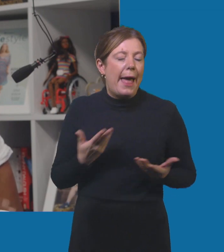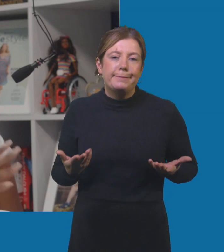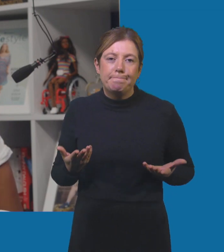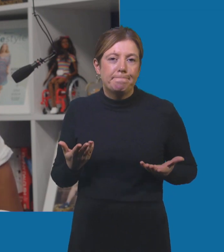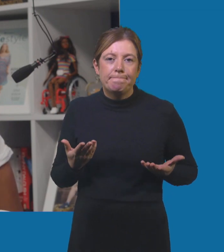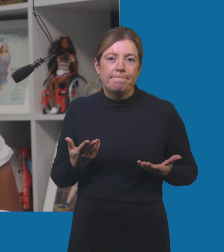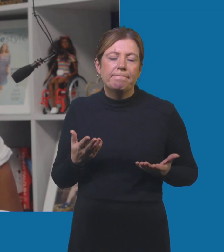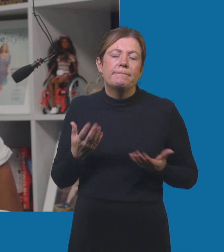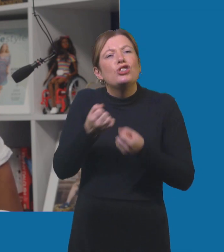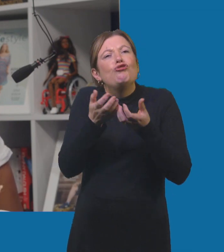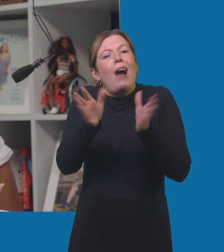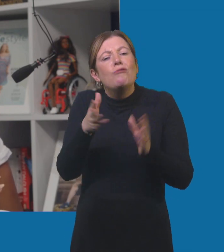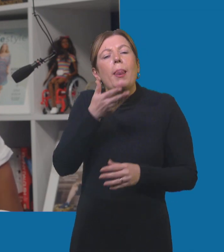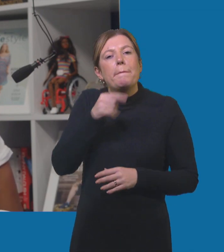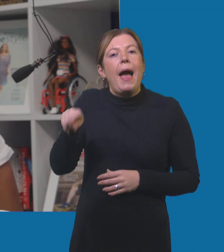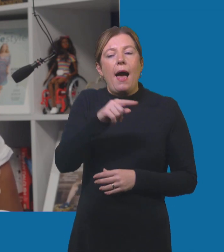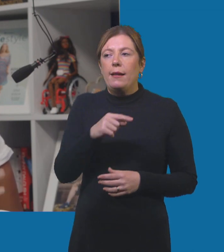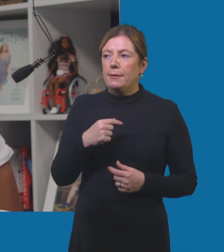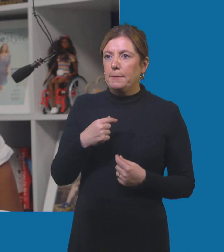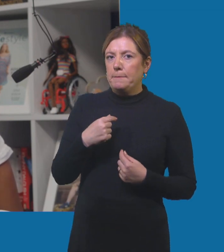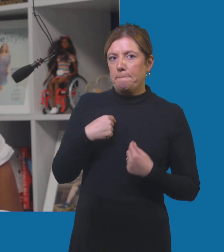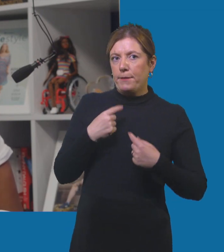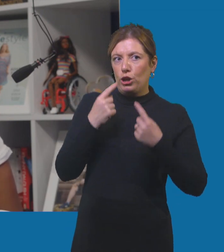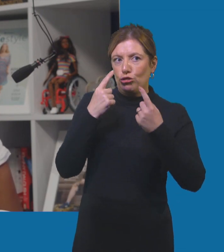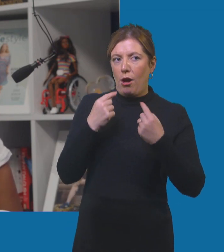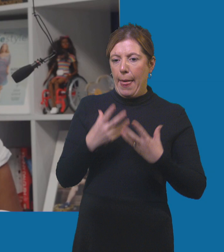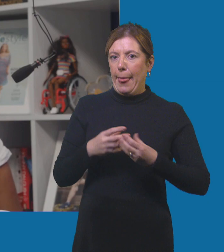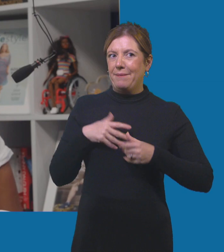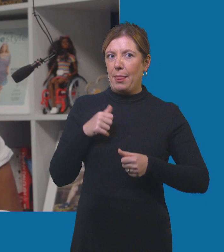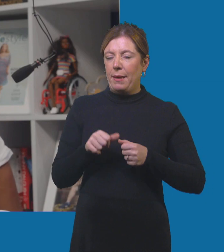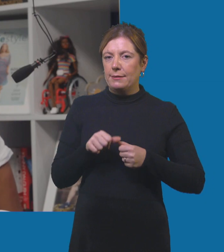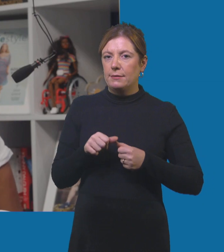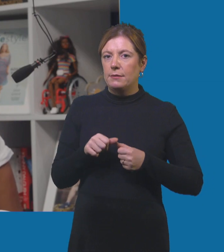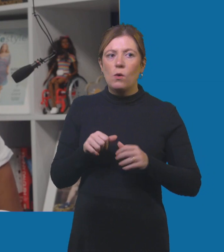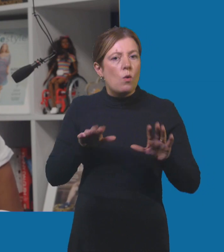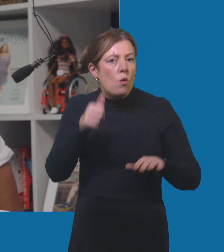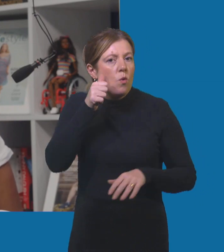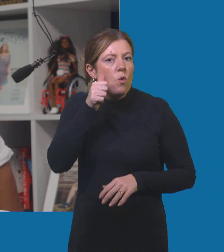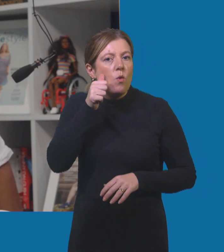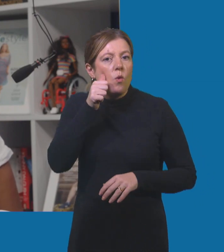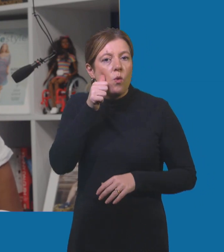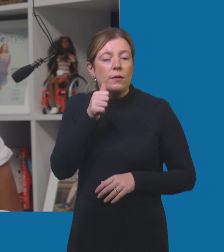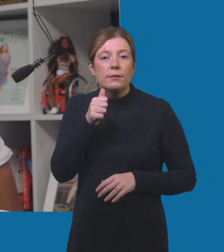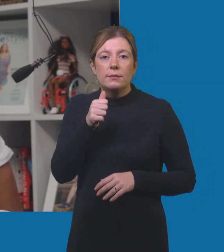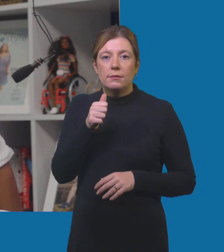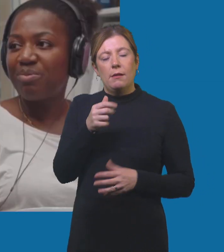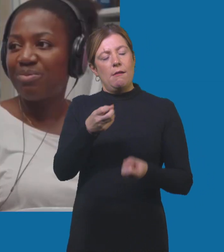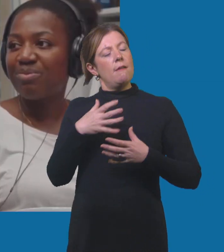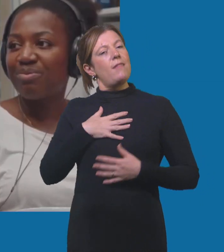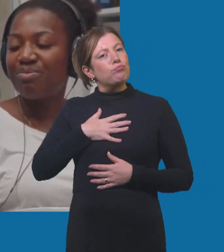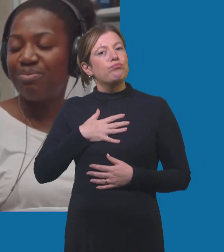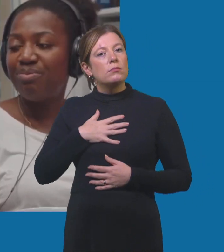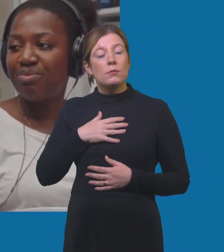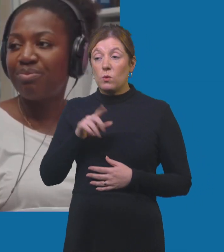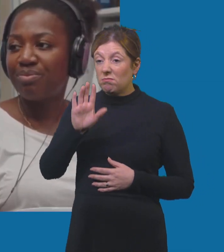as in general, don't talk about crying and how it is actually a helpful process. Absolutely. So for you to say that is just I really refreshing. I had